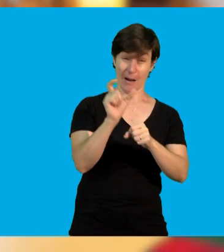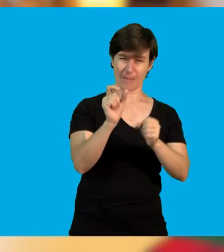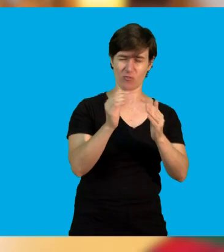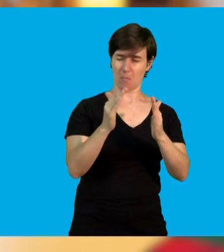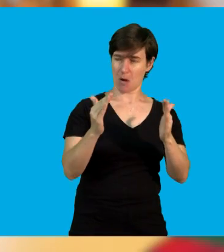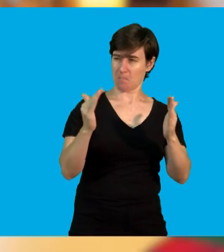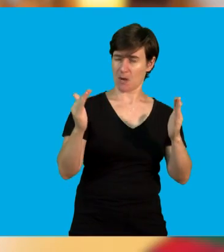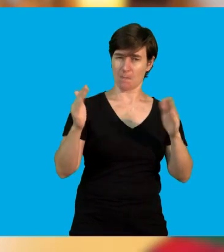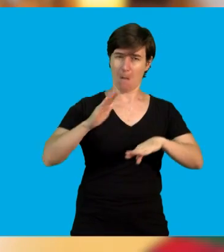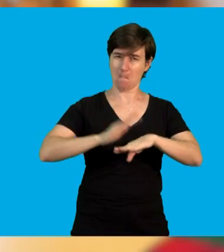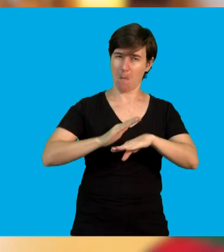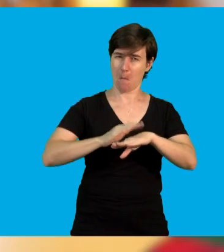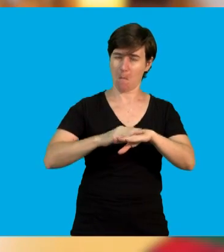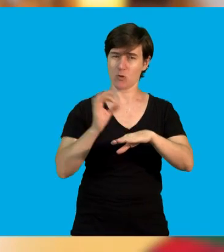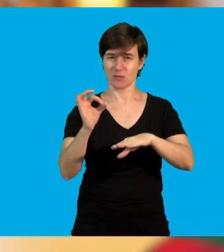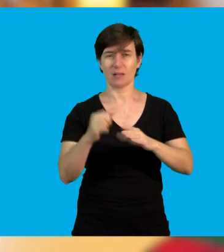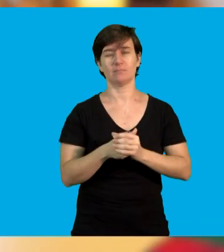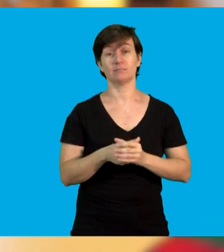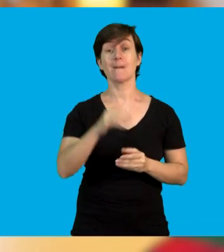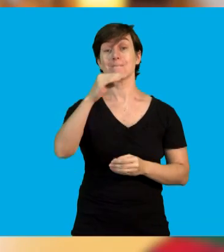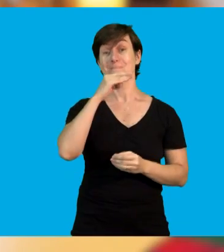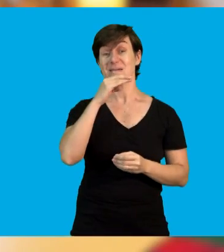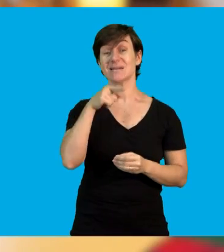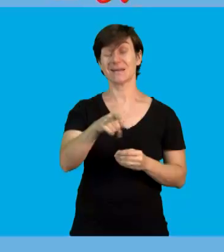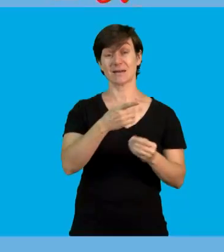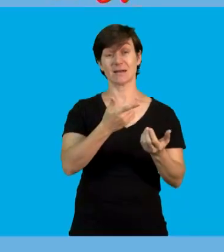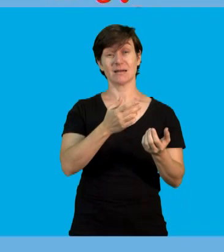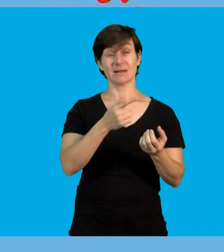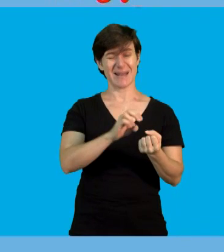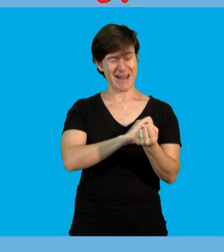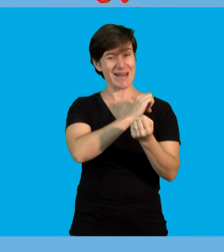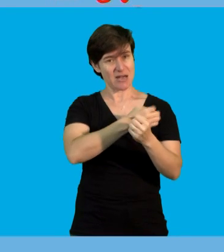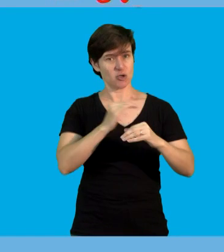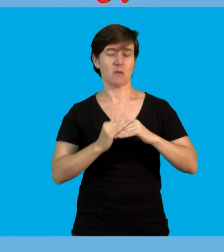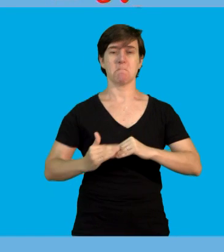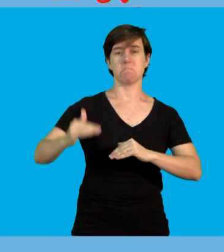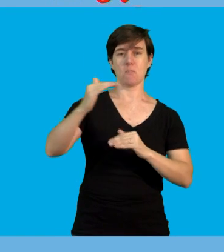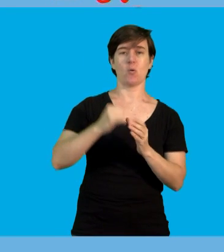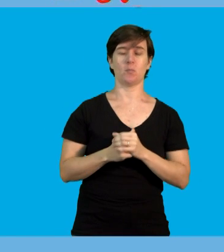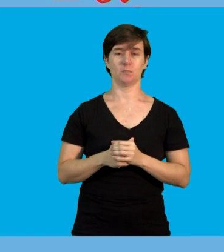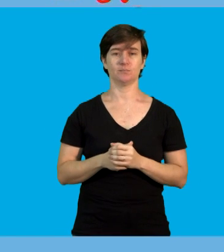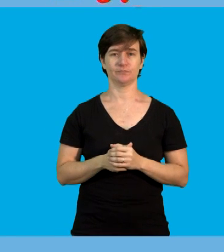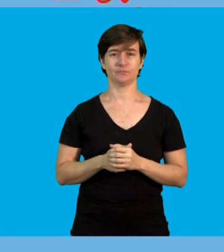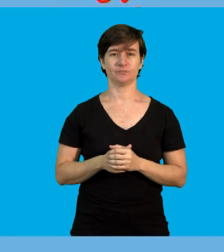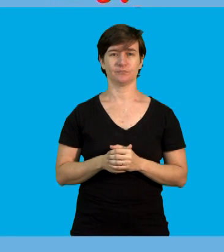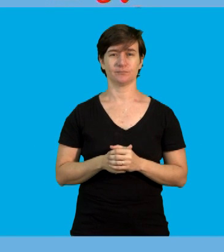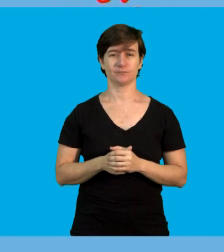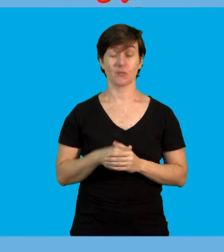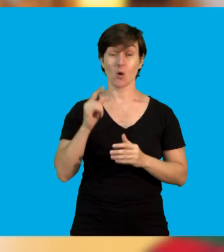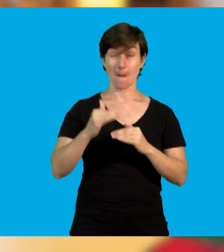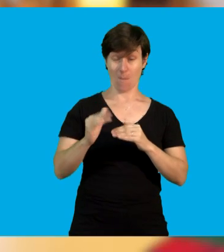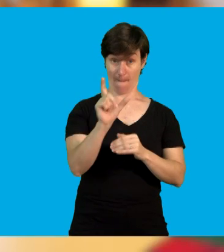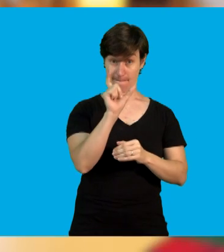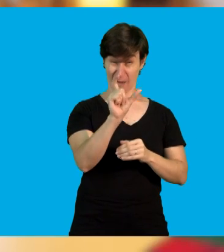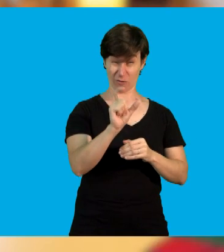3 cells, and then that energy supplied by the 3 cells is going to be much more bigger than the energy supplied by the 2 cells.